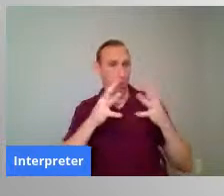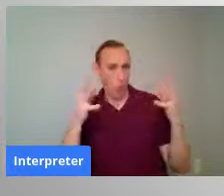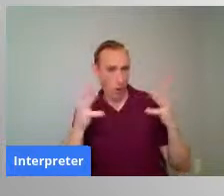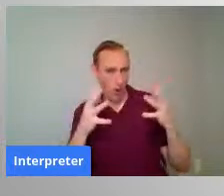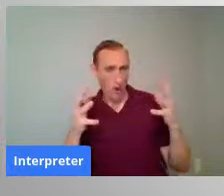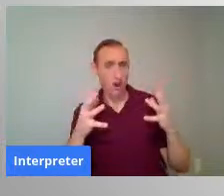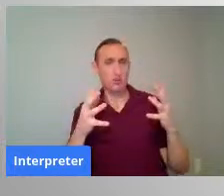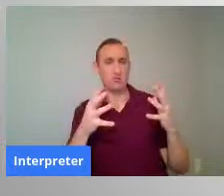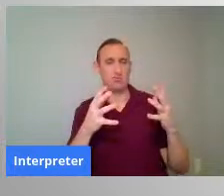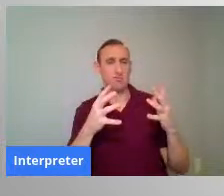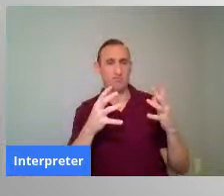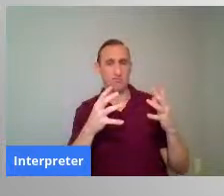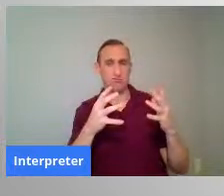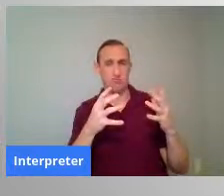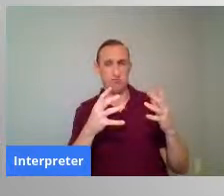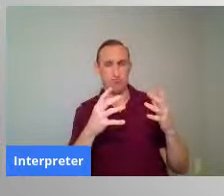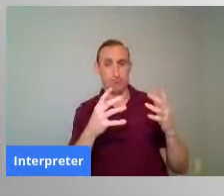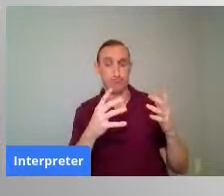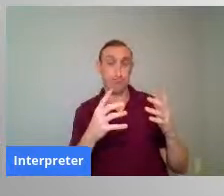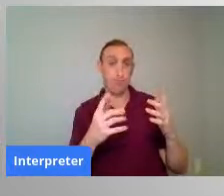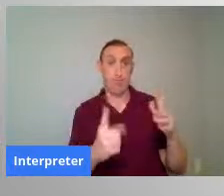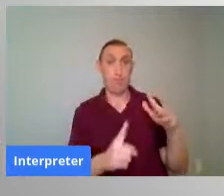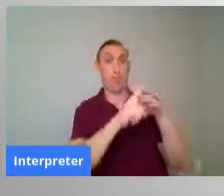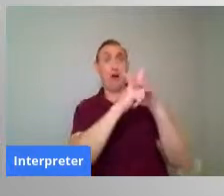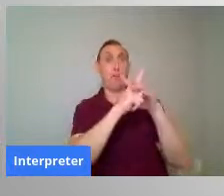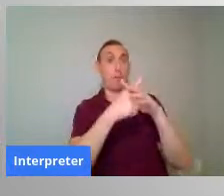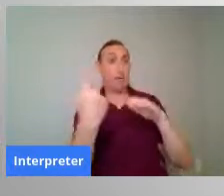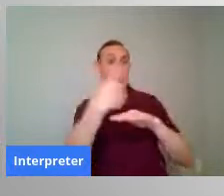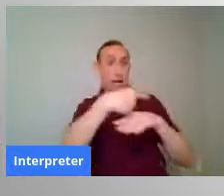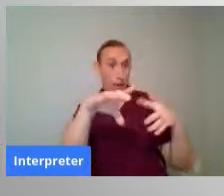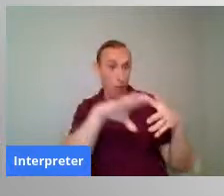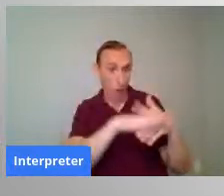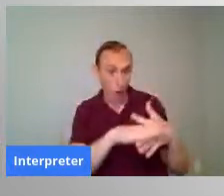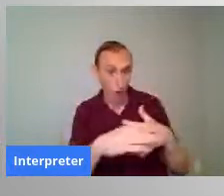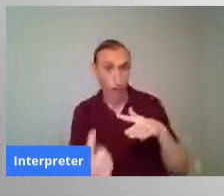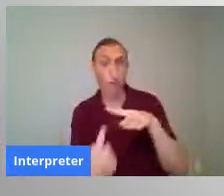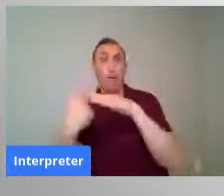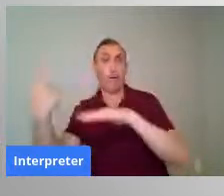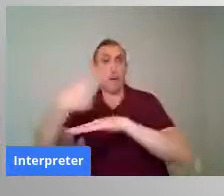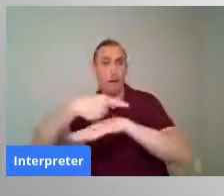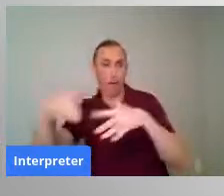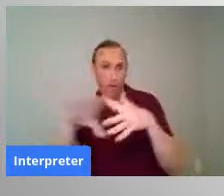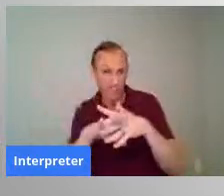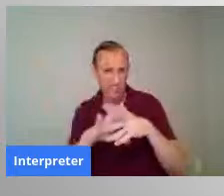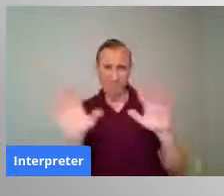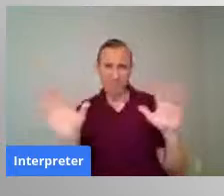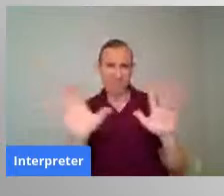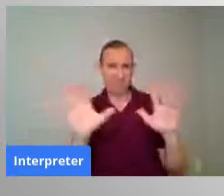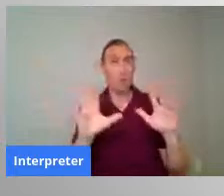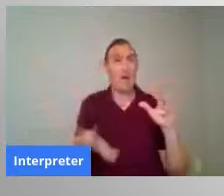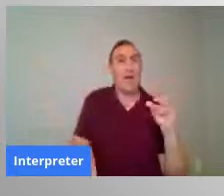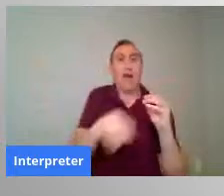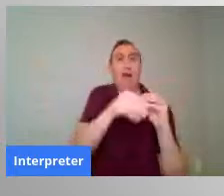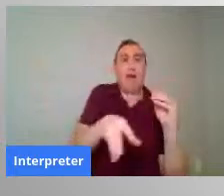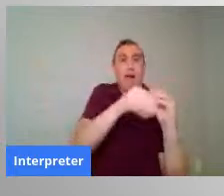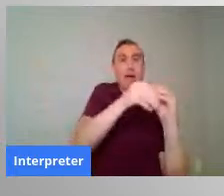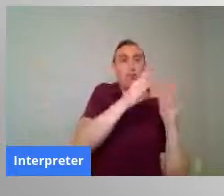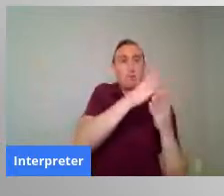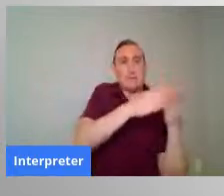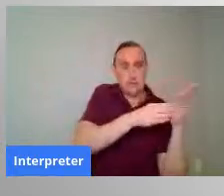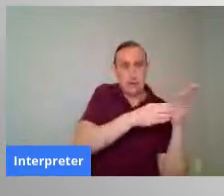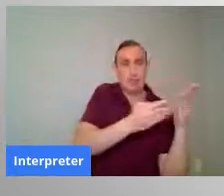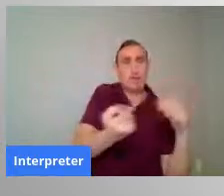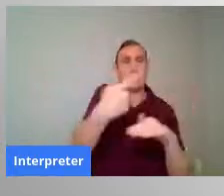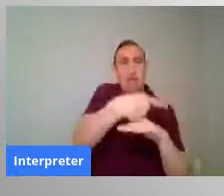So some of the days that were added to the Christmas holiday, those days were like